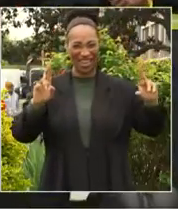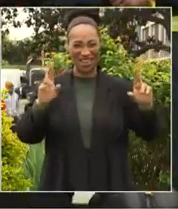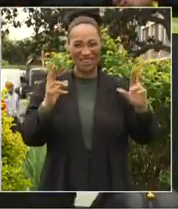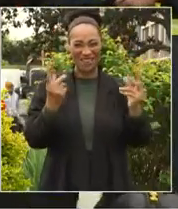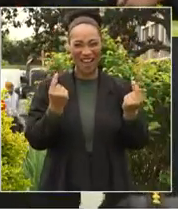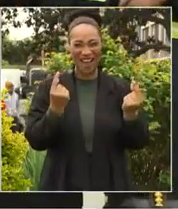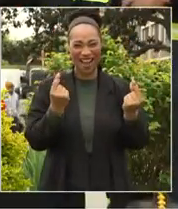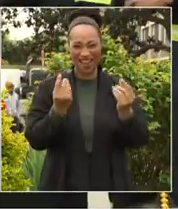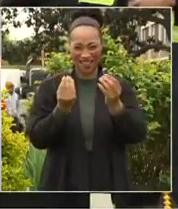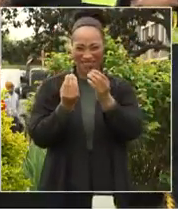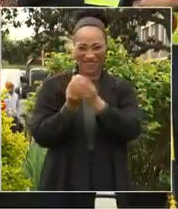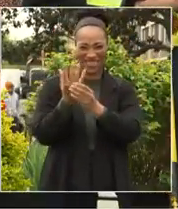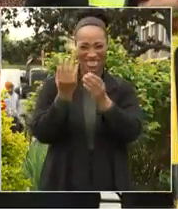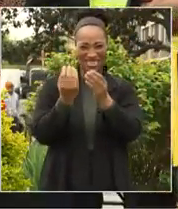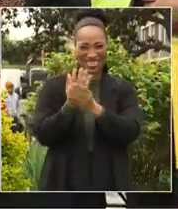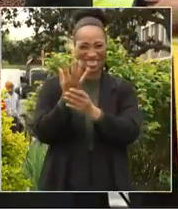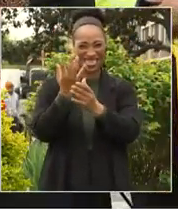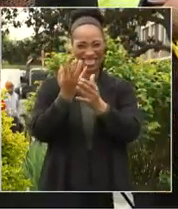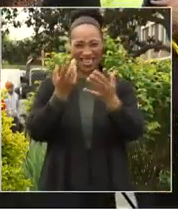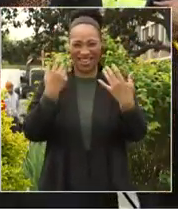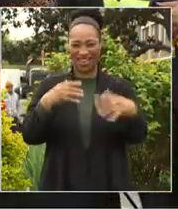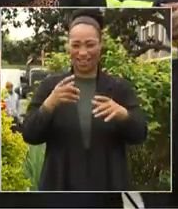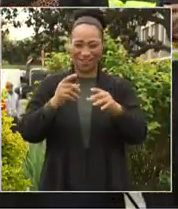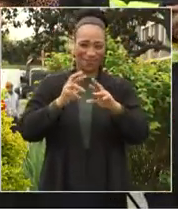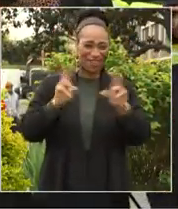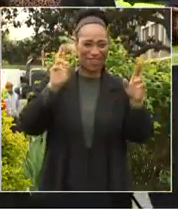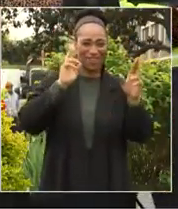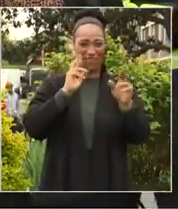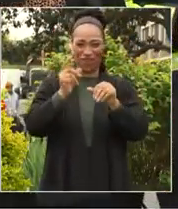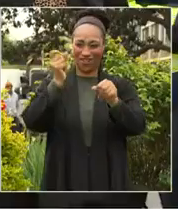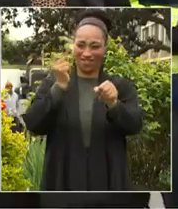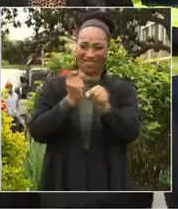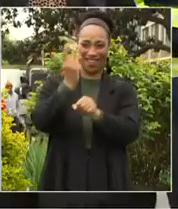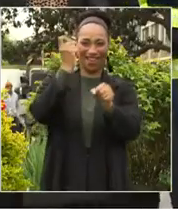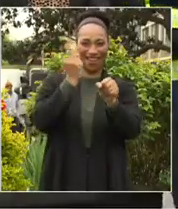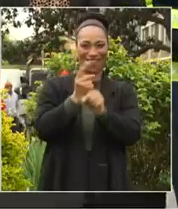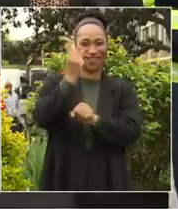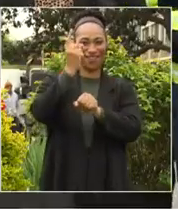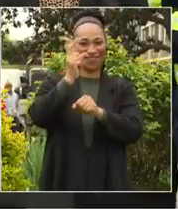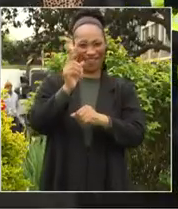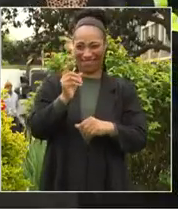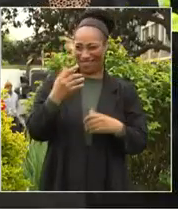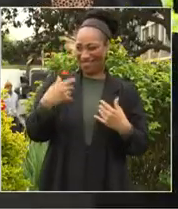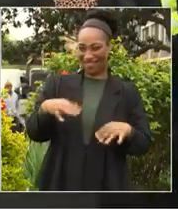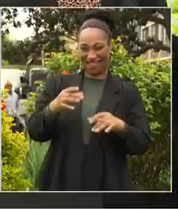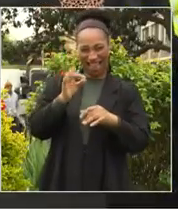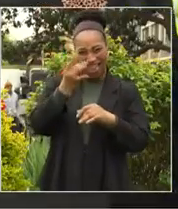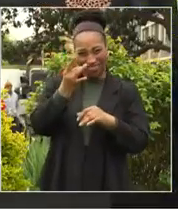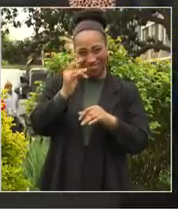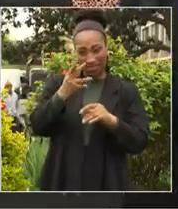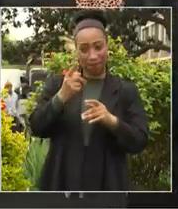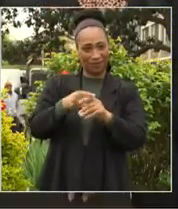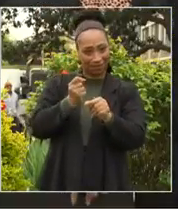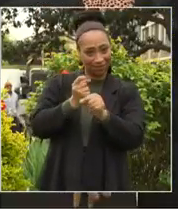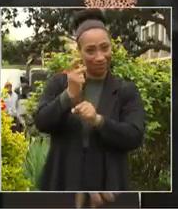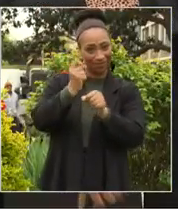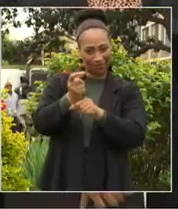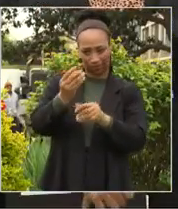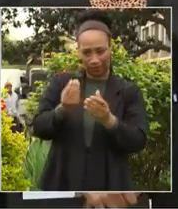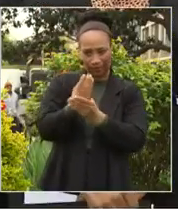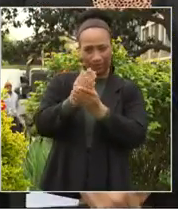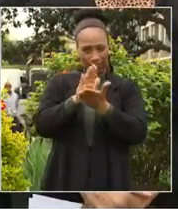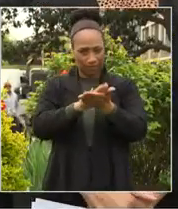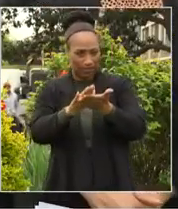8th annual spring cleaning. It's a true example of what it looks like when our community and